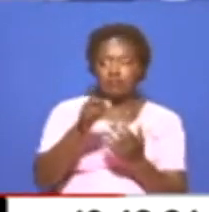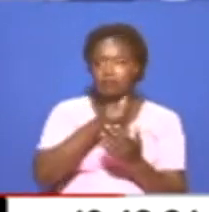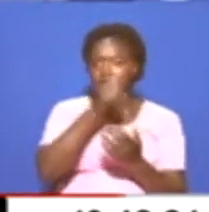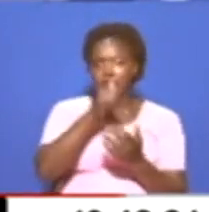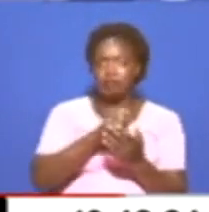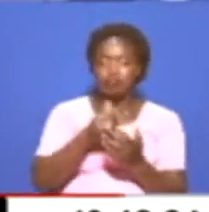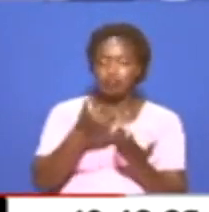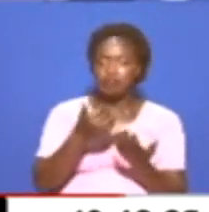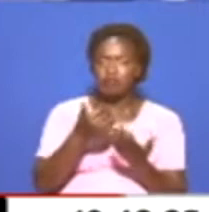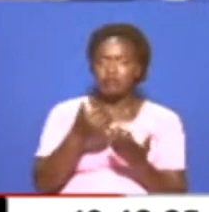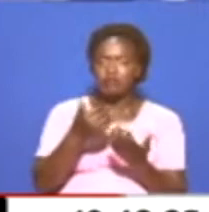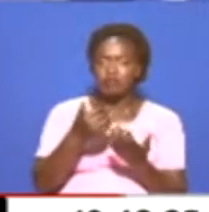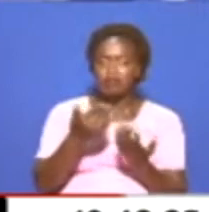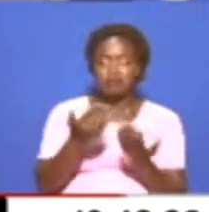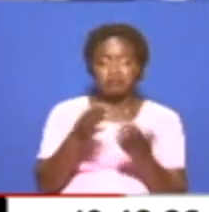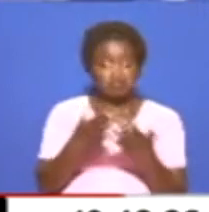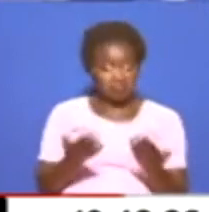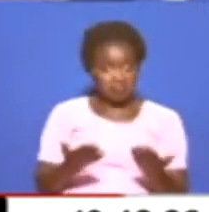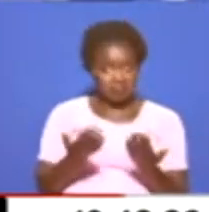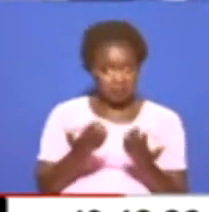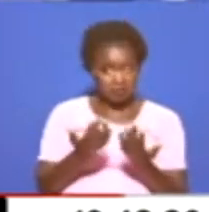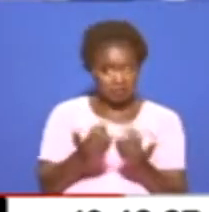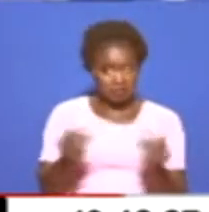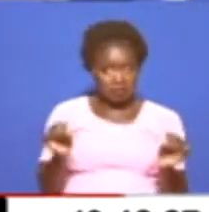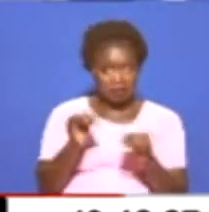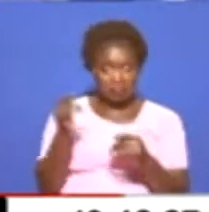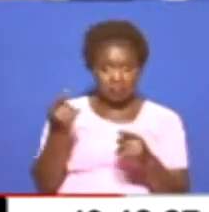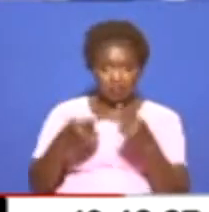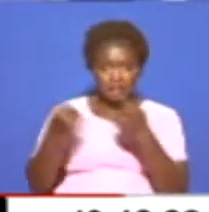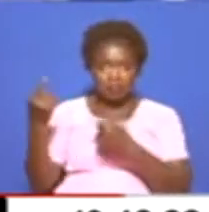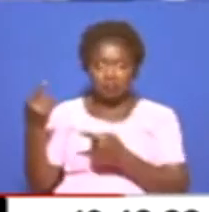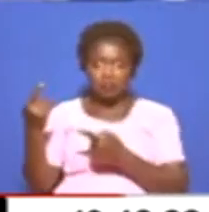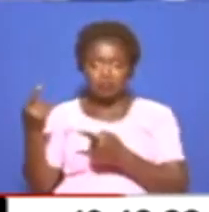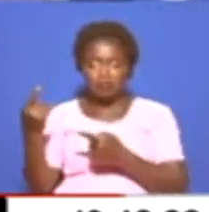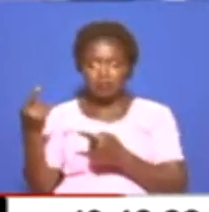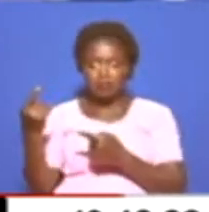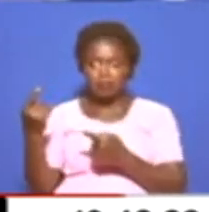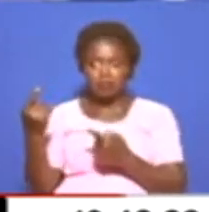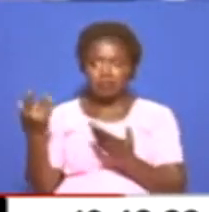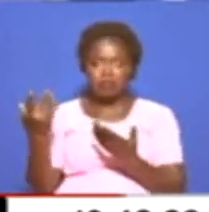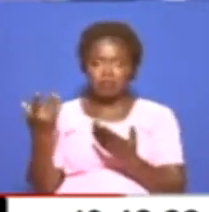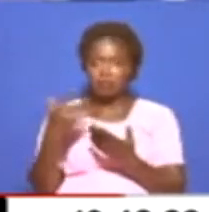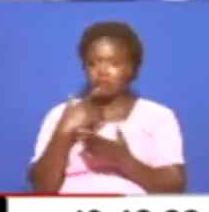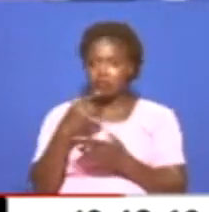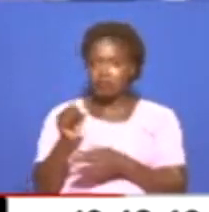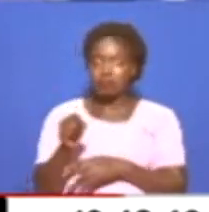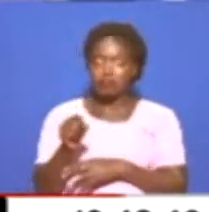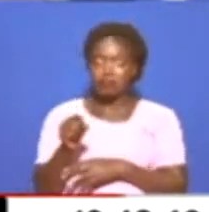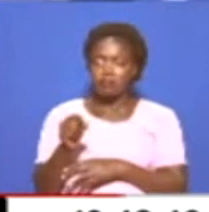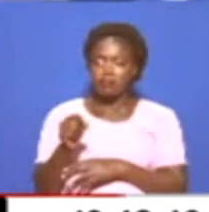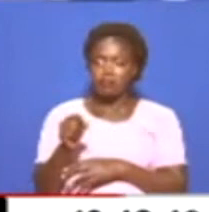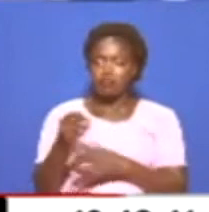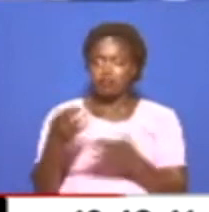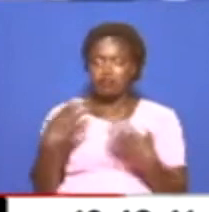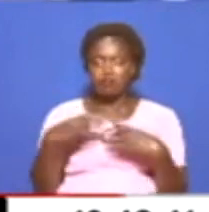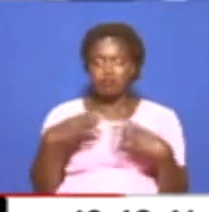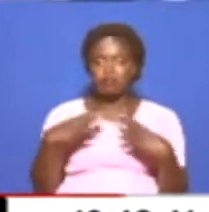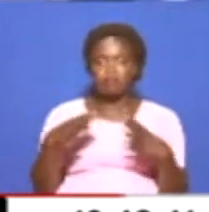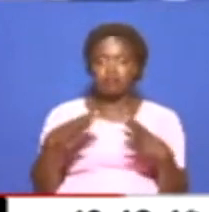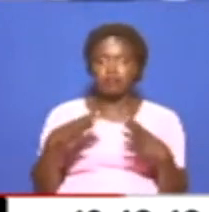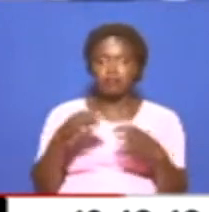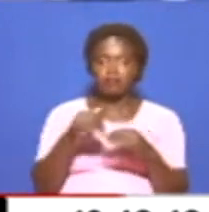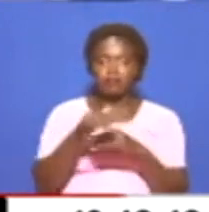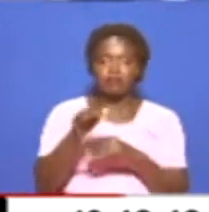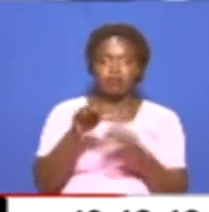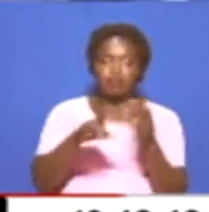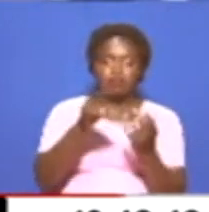candidate or independent candidate, and they win the main elections. So having people that are losing on nominations,